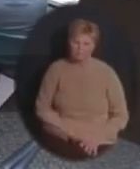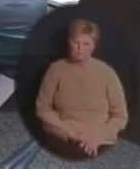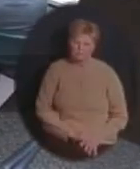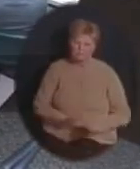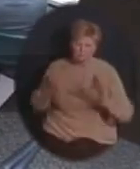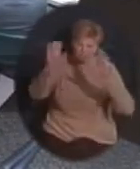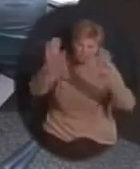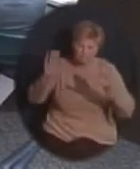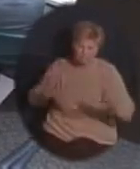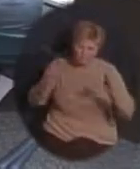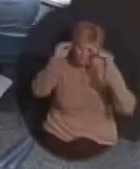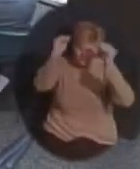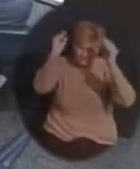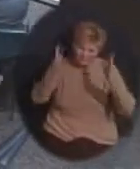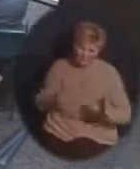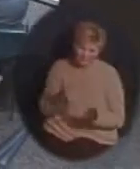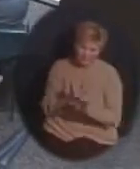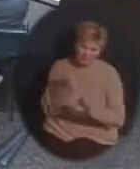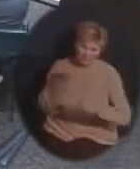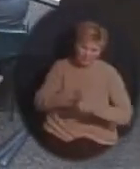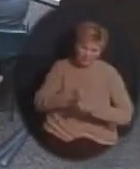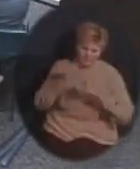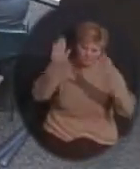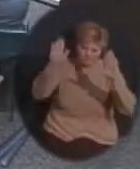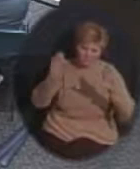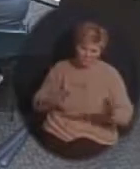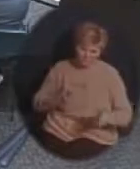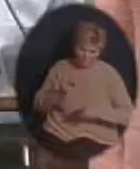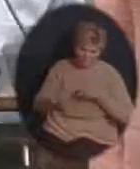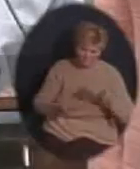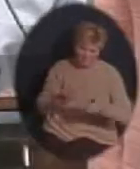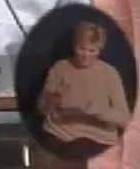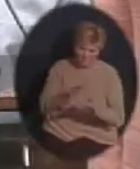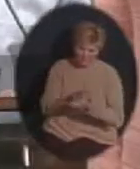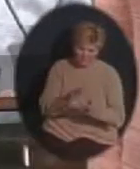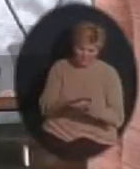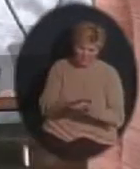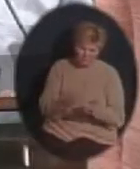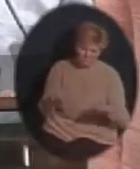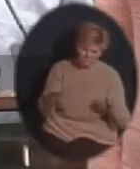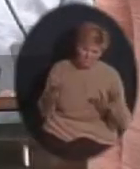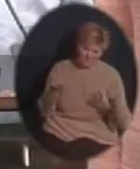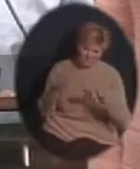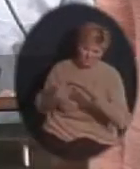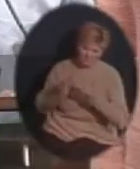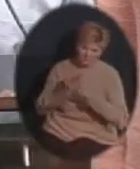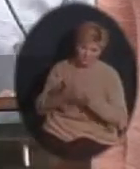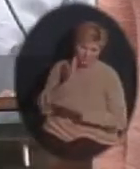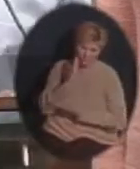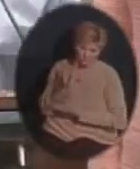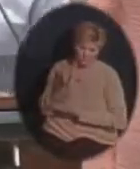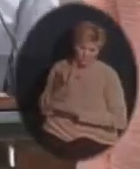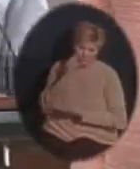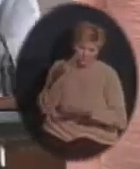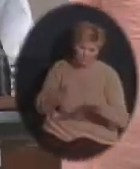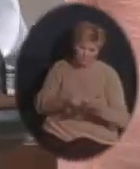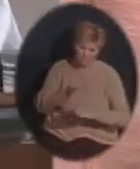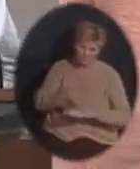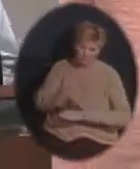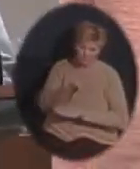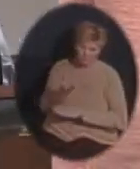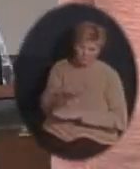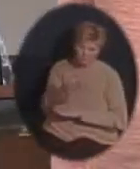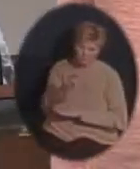Great teachers make great public schools. Thousands of communities will take time out on Tuesday, May 9th,